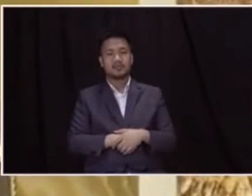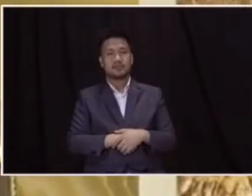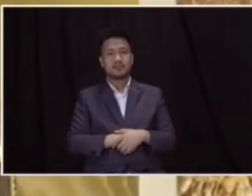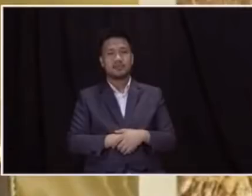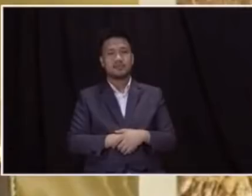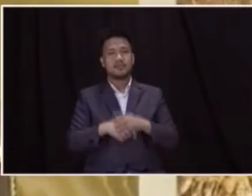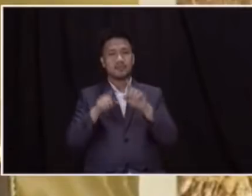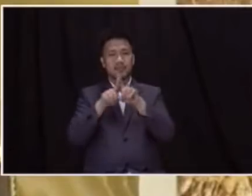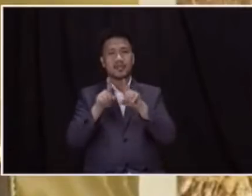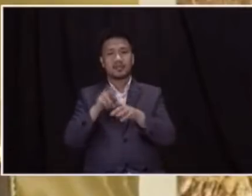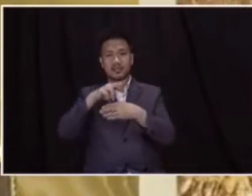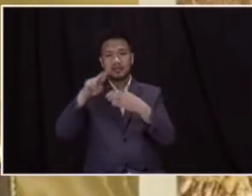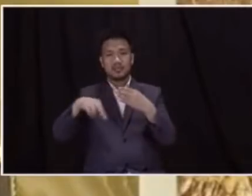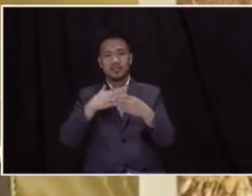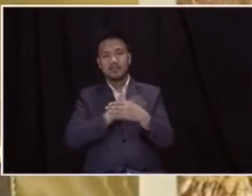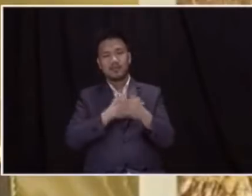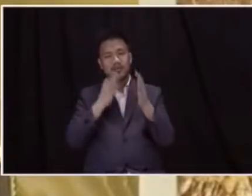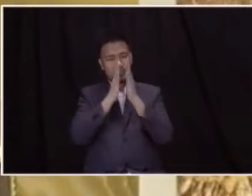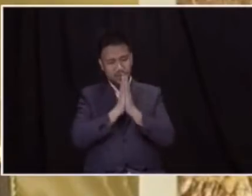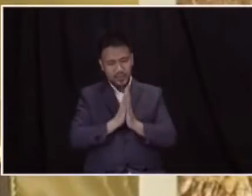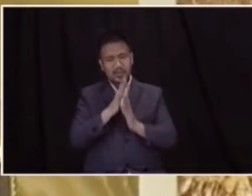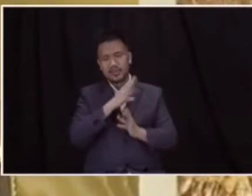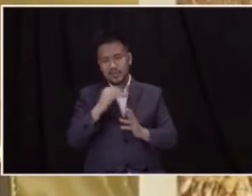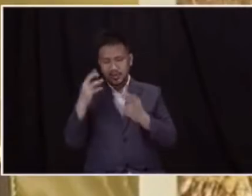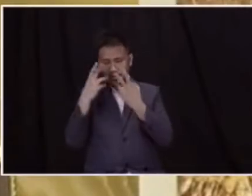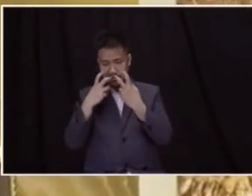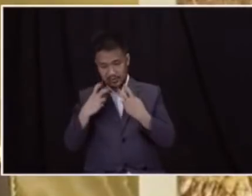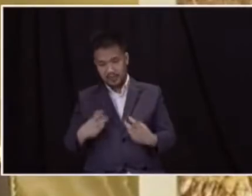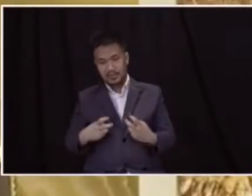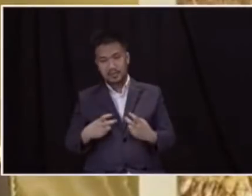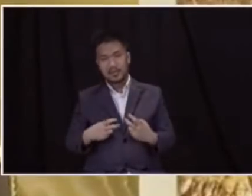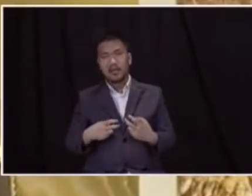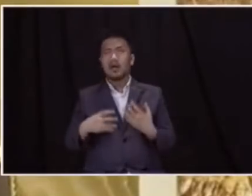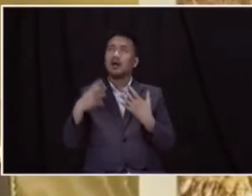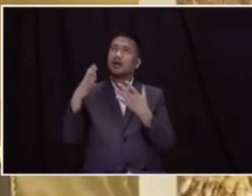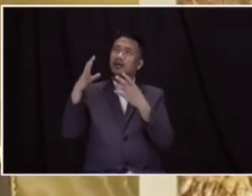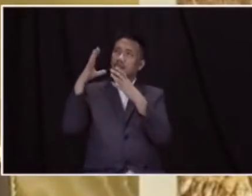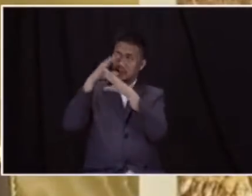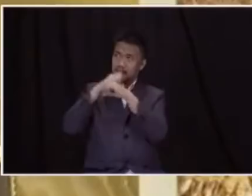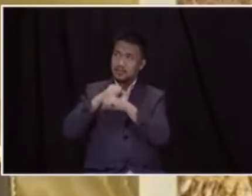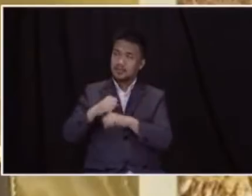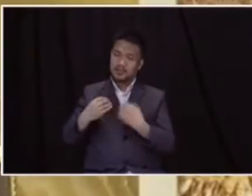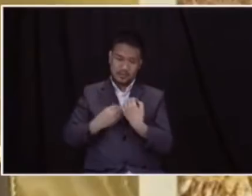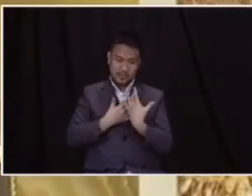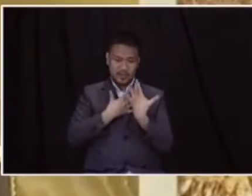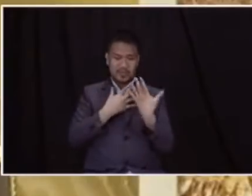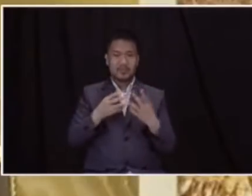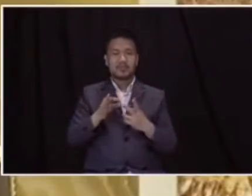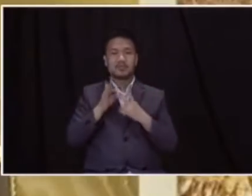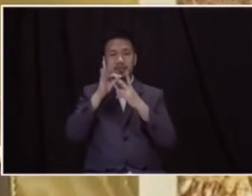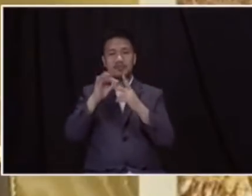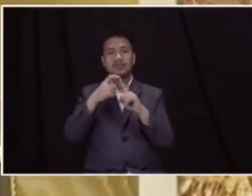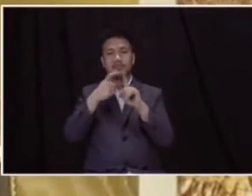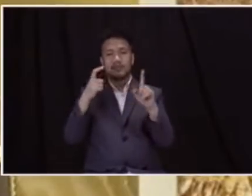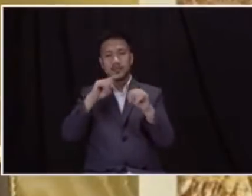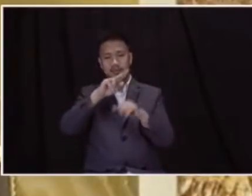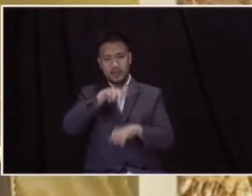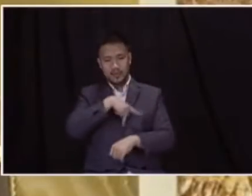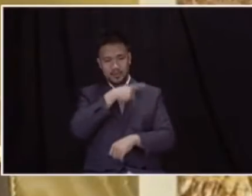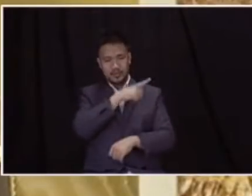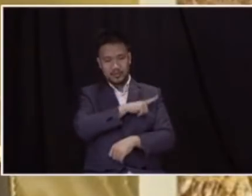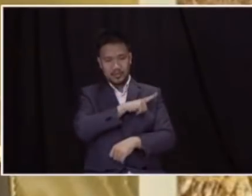As fruit of my prayer and discernment, I draw inspiration especially from the personal encounter